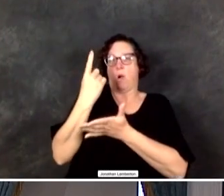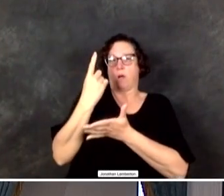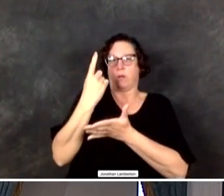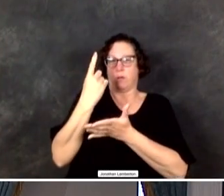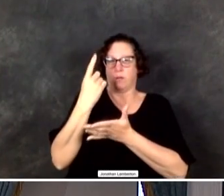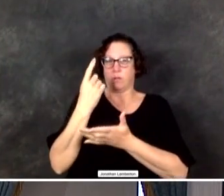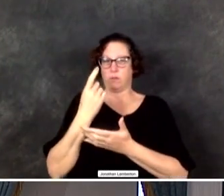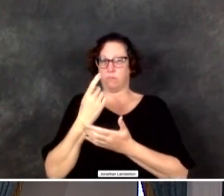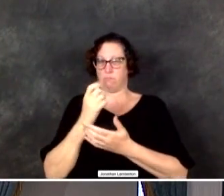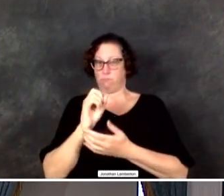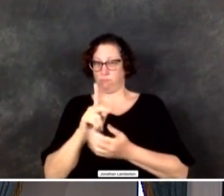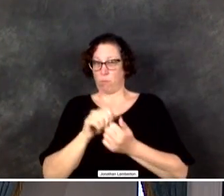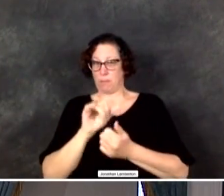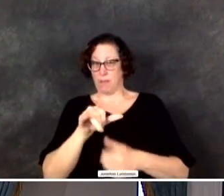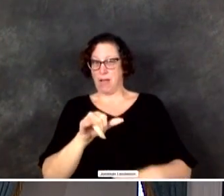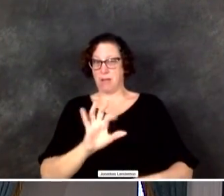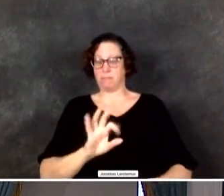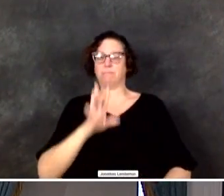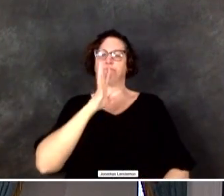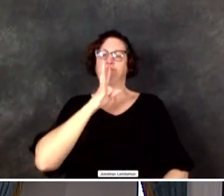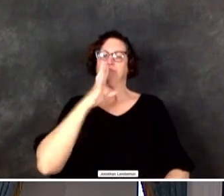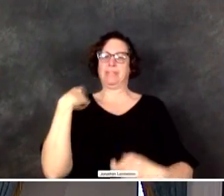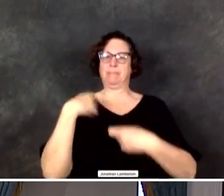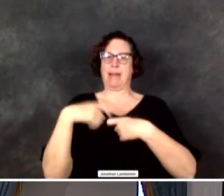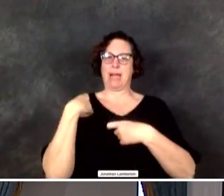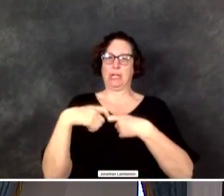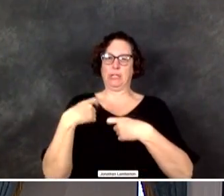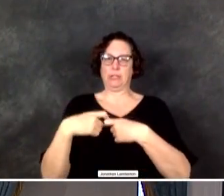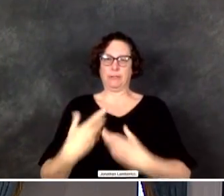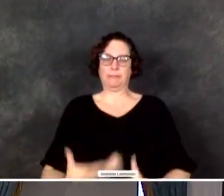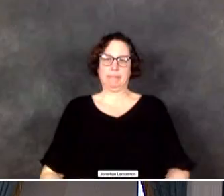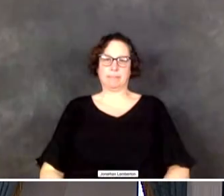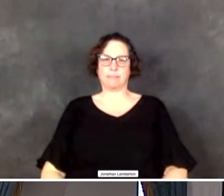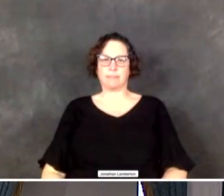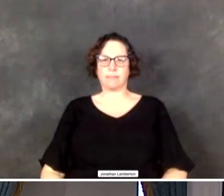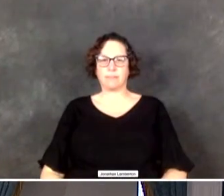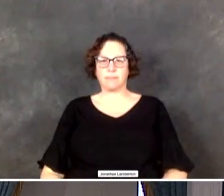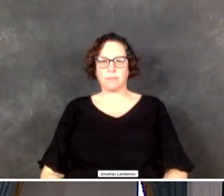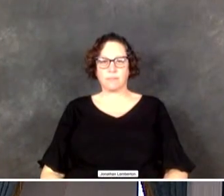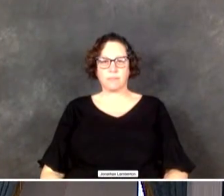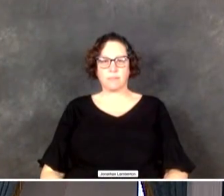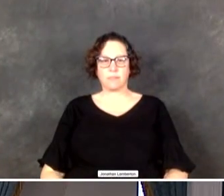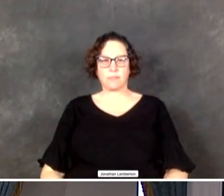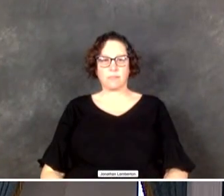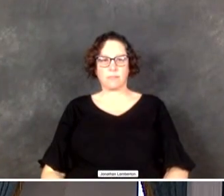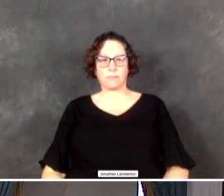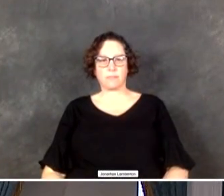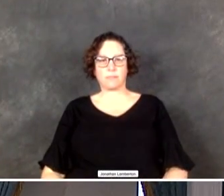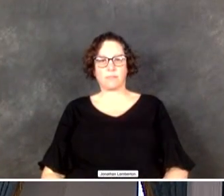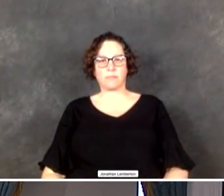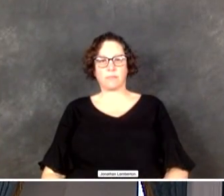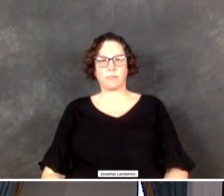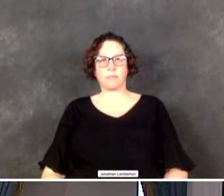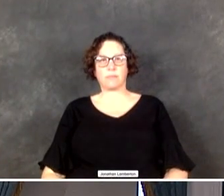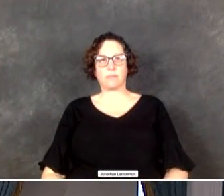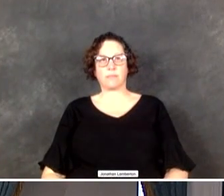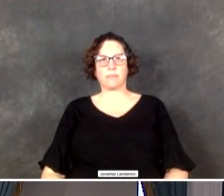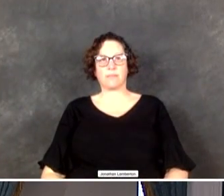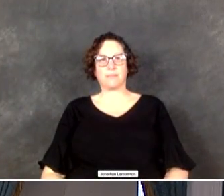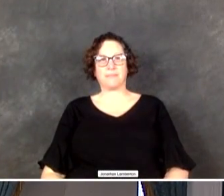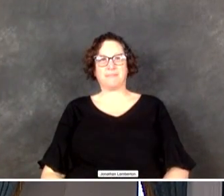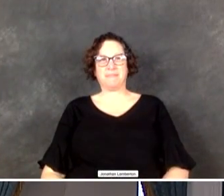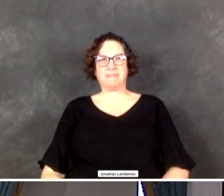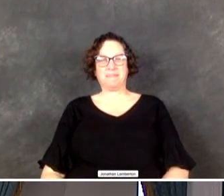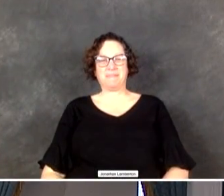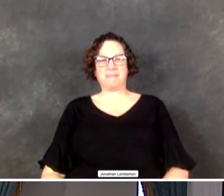padres que ahora tendrán que asumir la responsabilidad de educar a sus niños no solo por un mes, sino por el resto del año escolar? ¿Y qué programa de apoyo habrán de acá hasta el